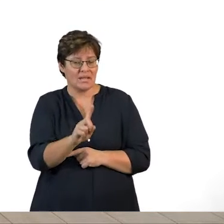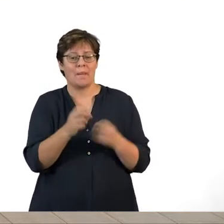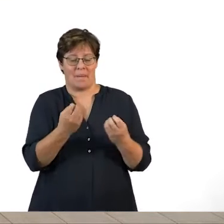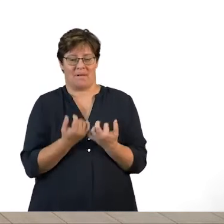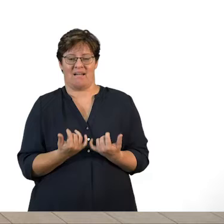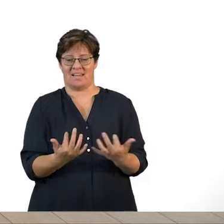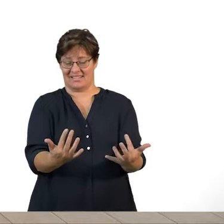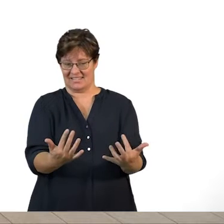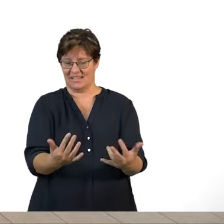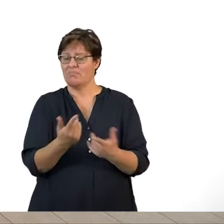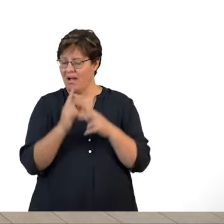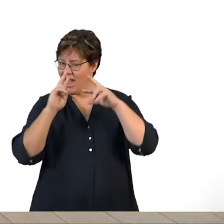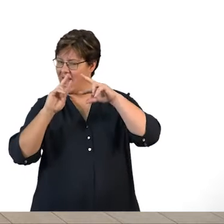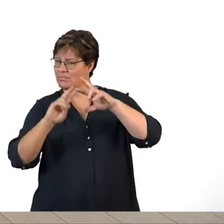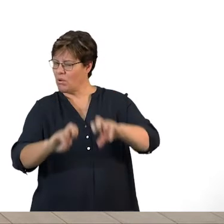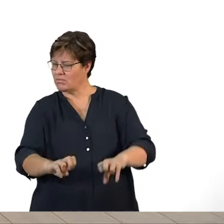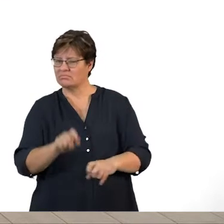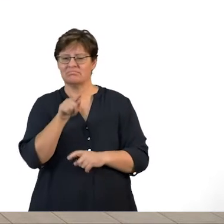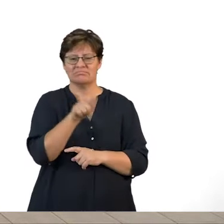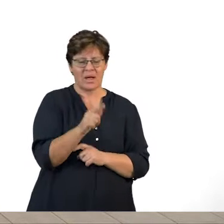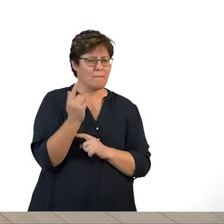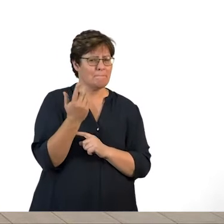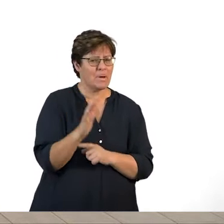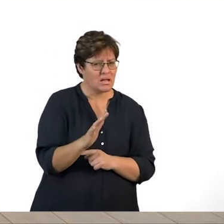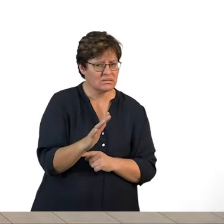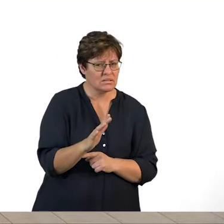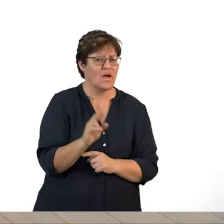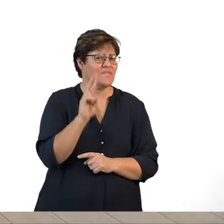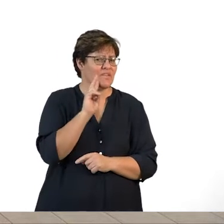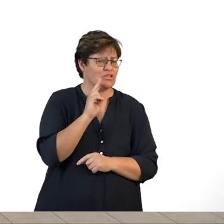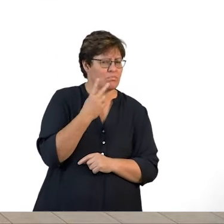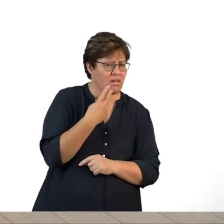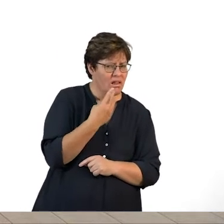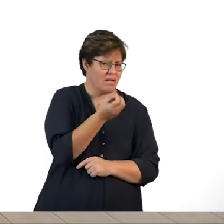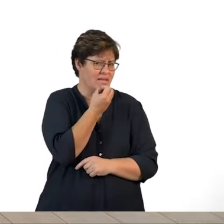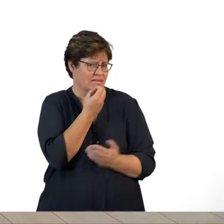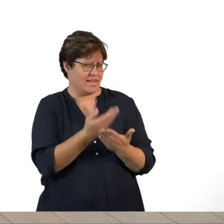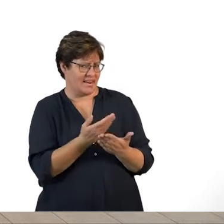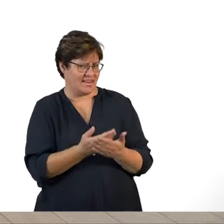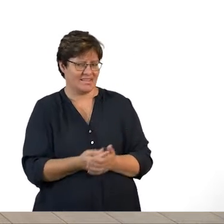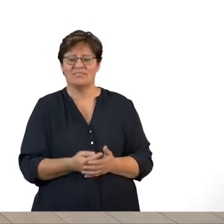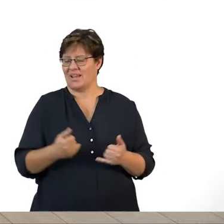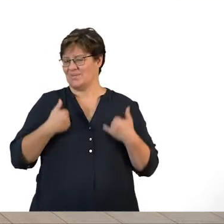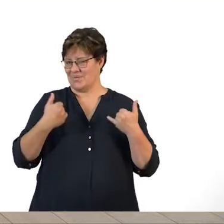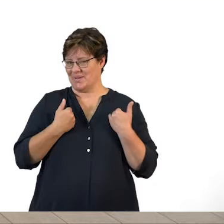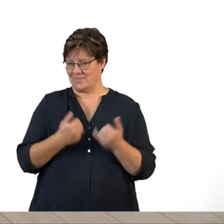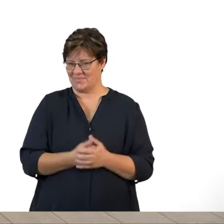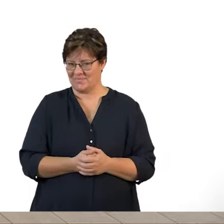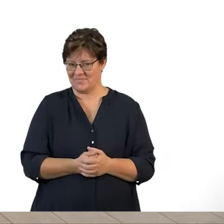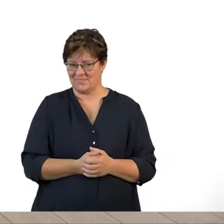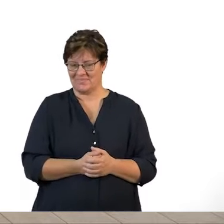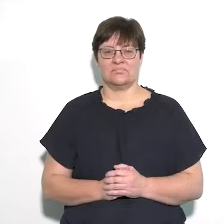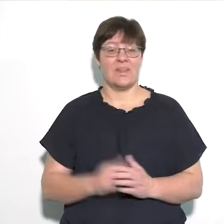a paper garden to explore what part of the plant or vegetables we eat. Let's have